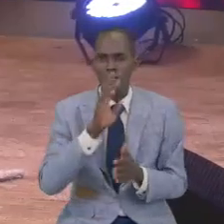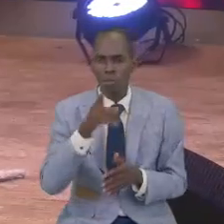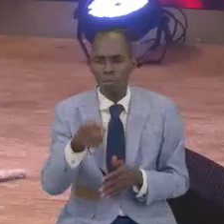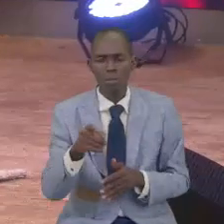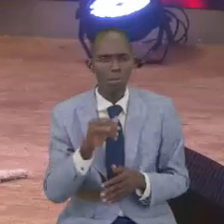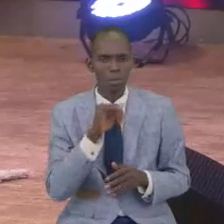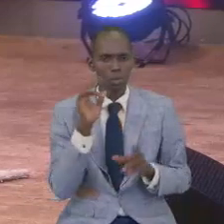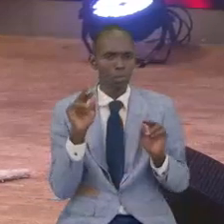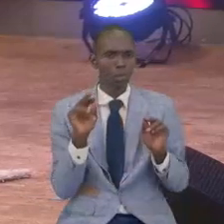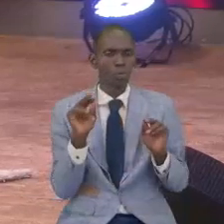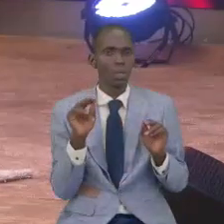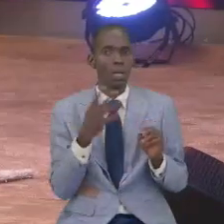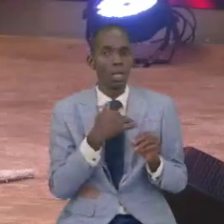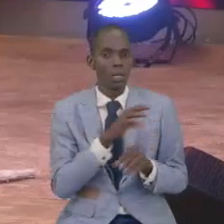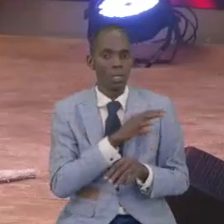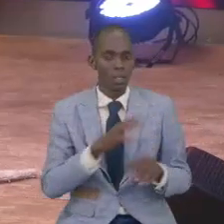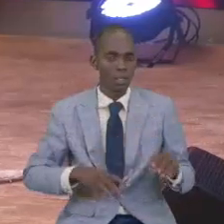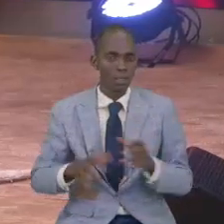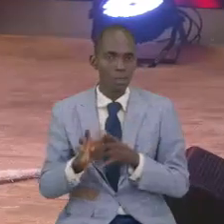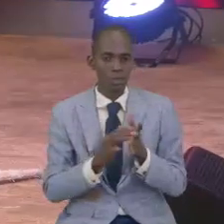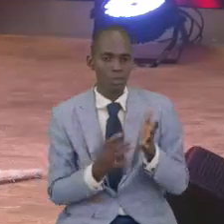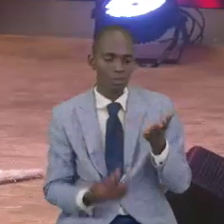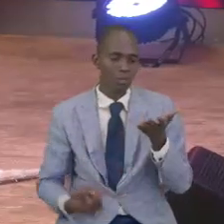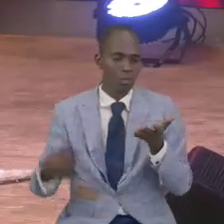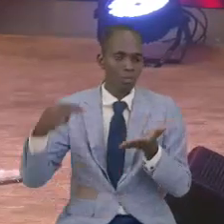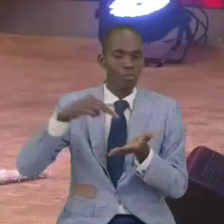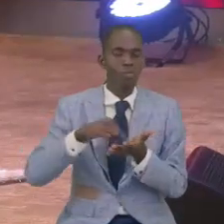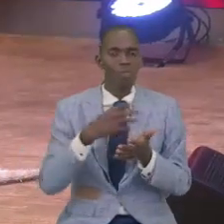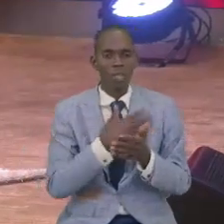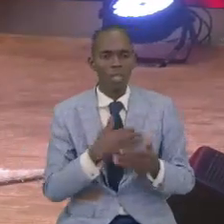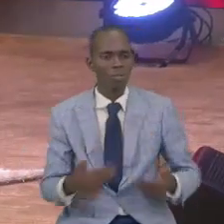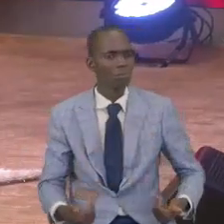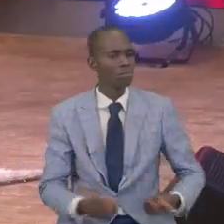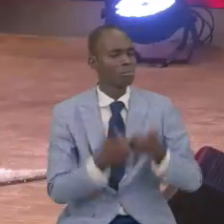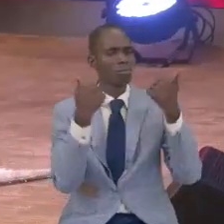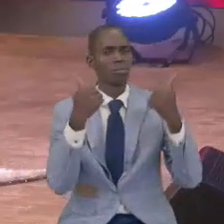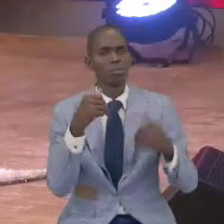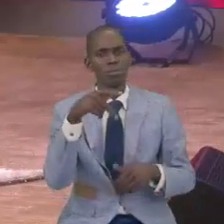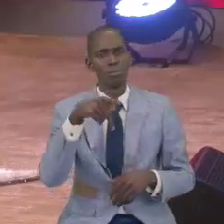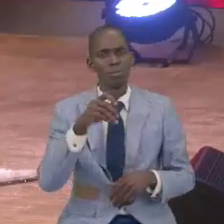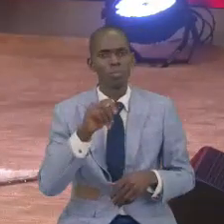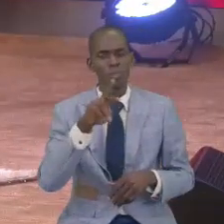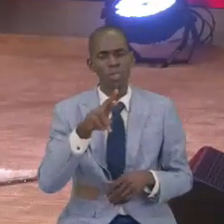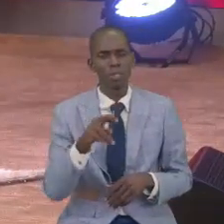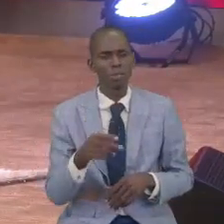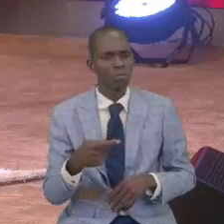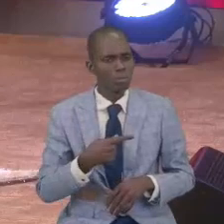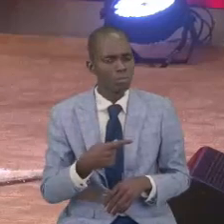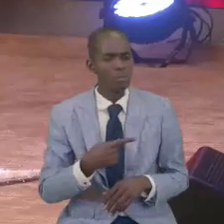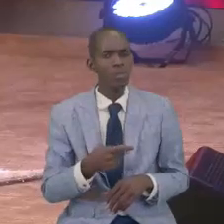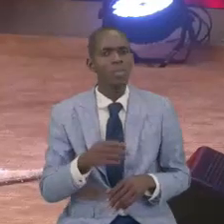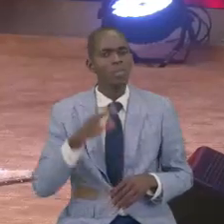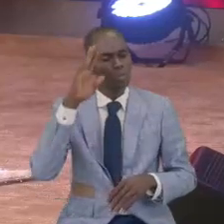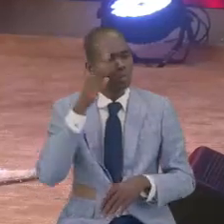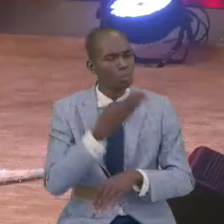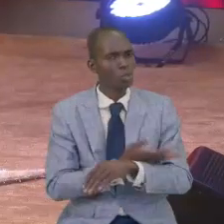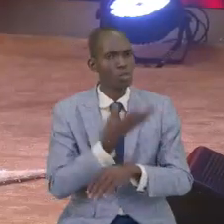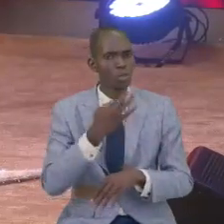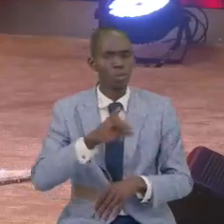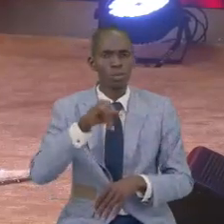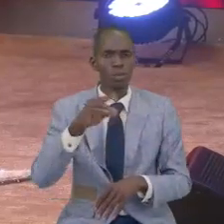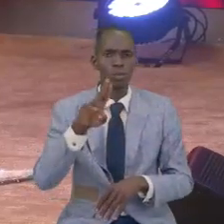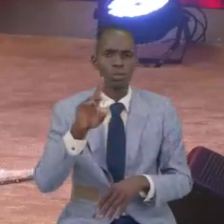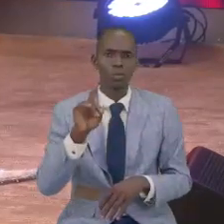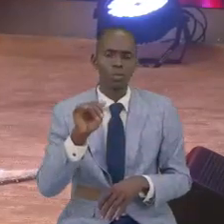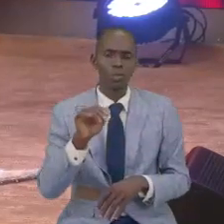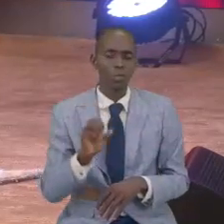again. And Christ confronted him. Simon Peter, son of Jonas, lovest thou me more than